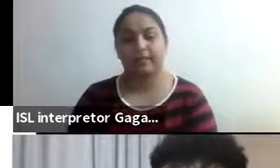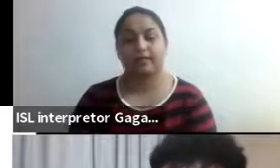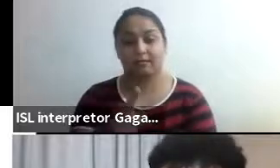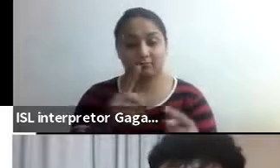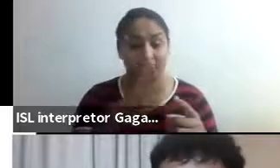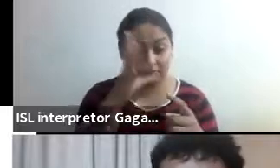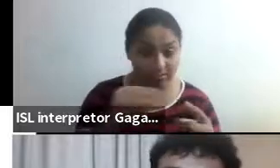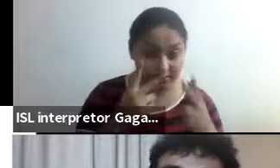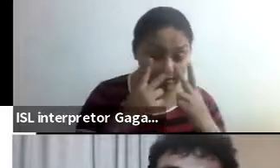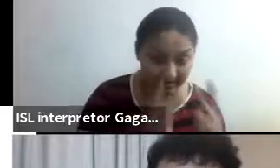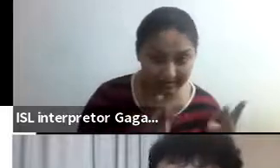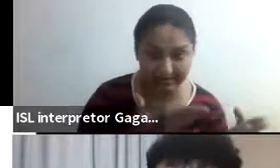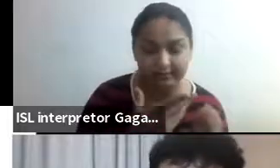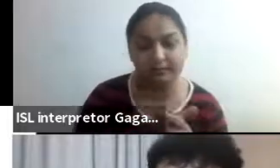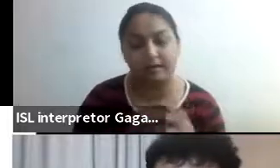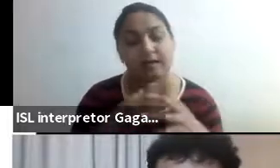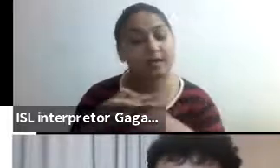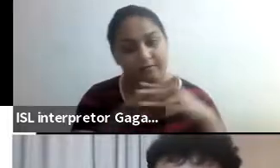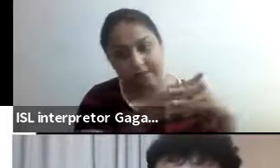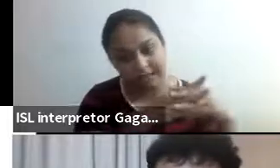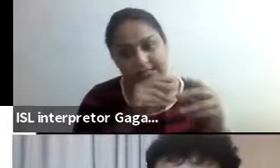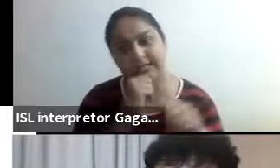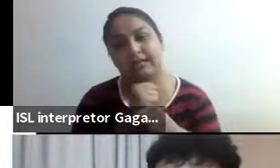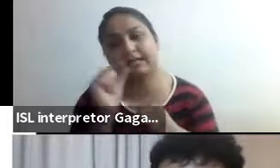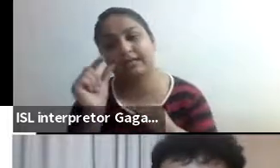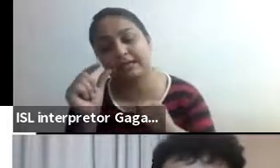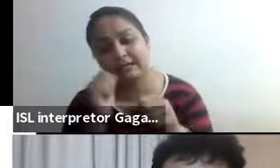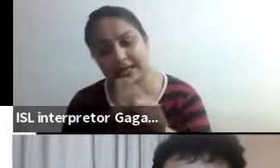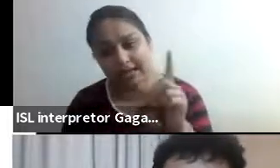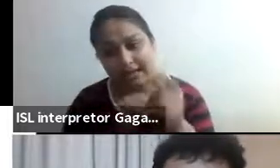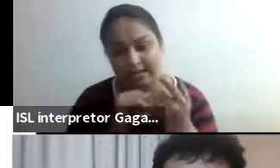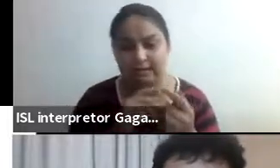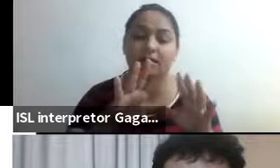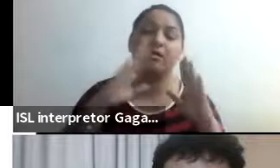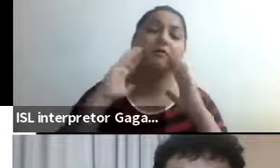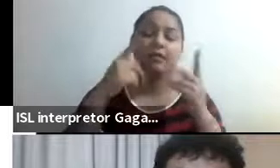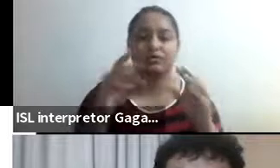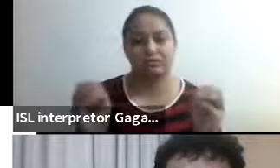inherit the Western gaze that it started out with.